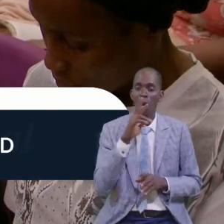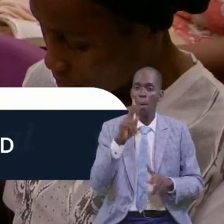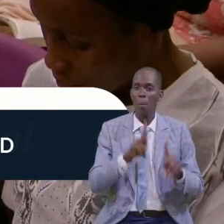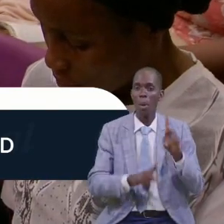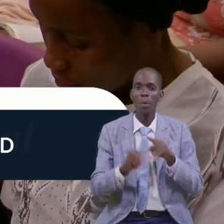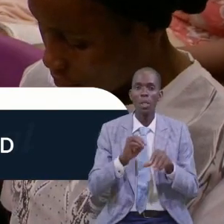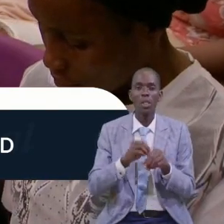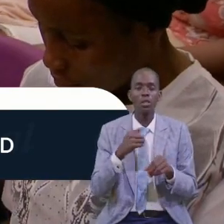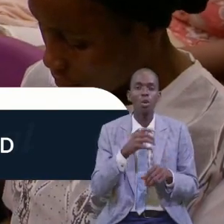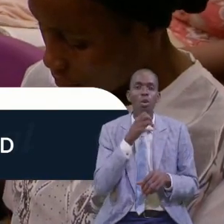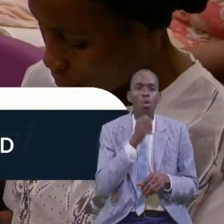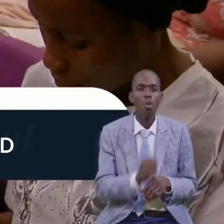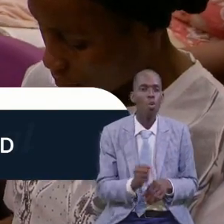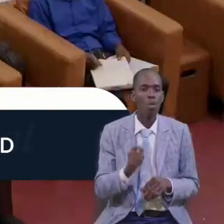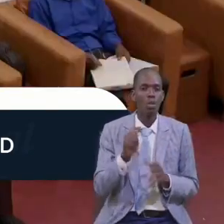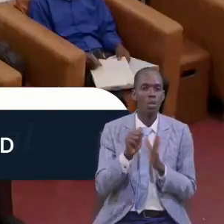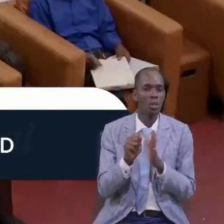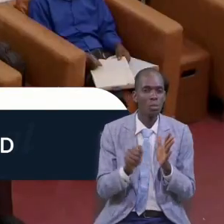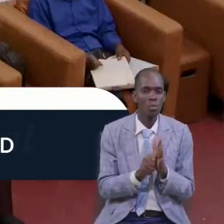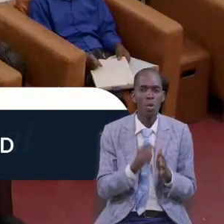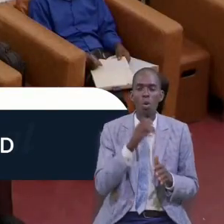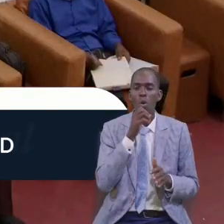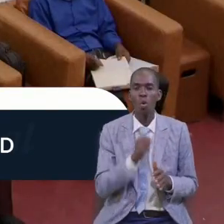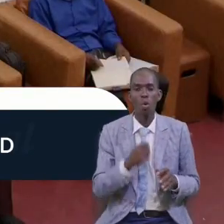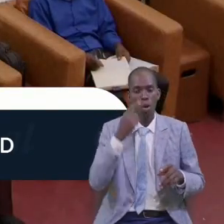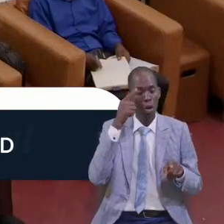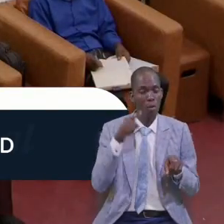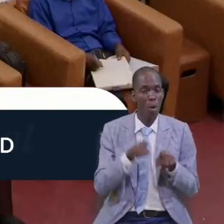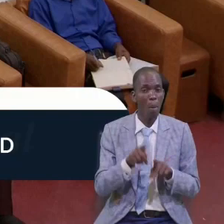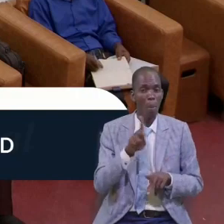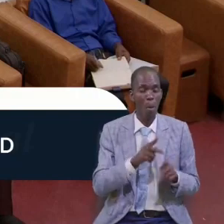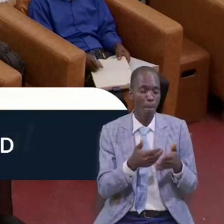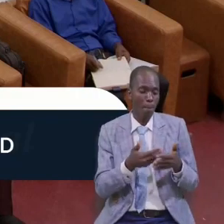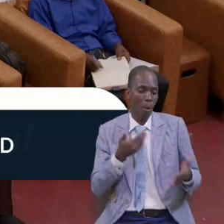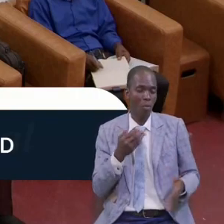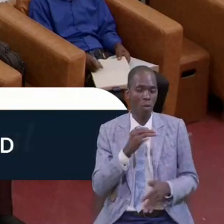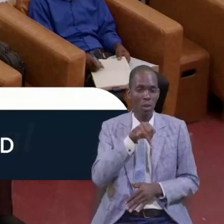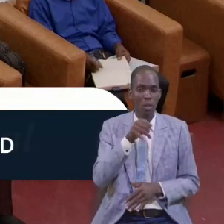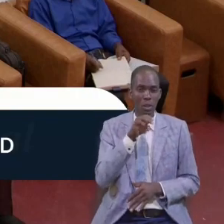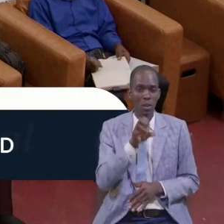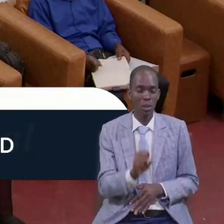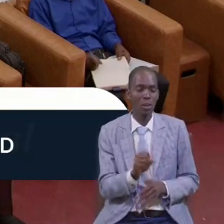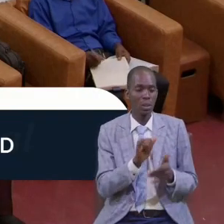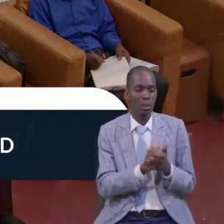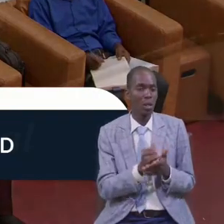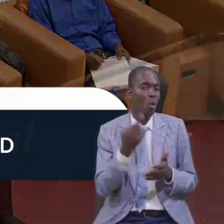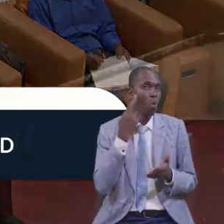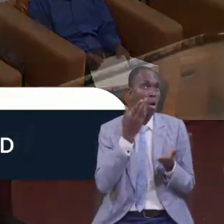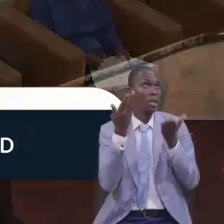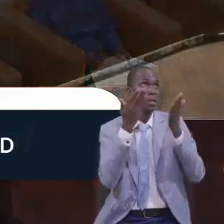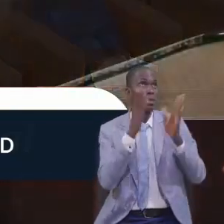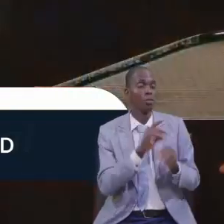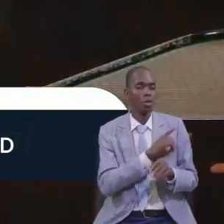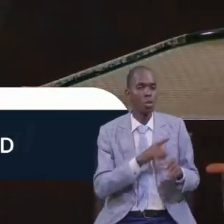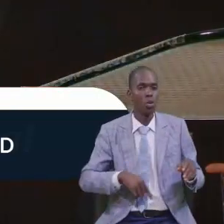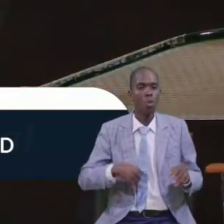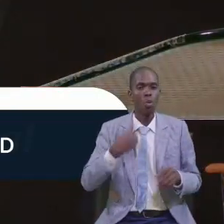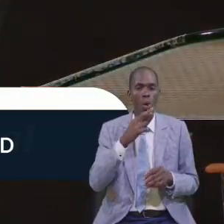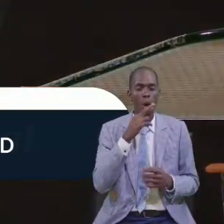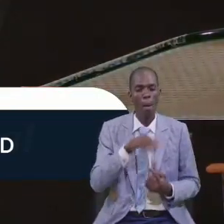Testament, in the Old Covenant, there are people before James that were servants of the Lord, peculiar servants of God. Number